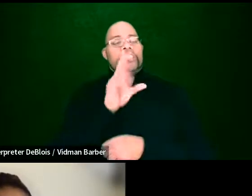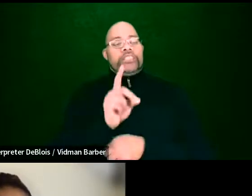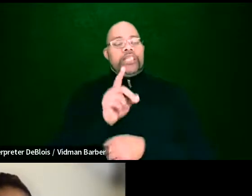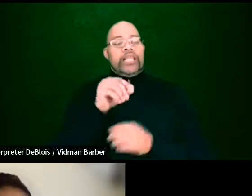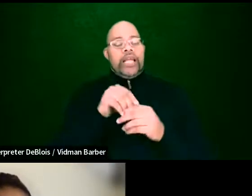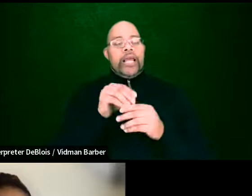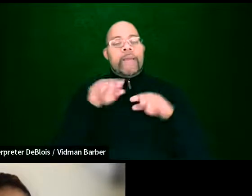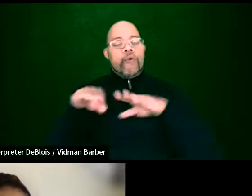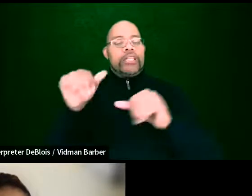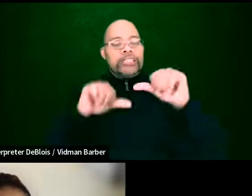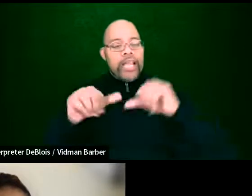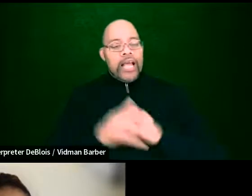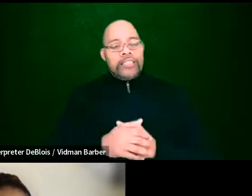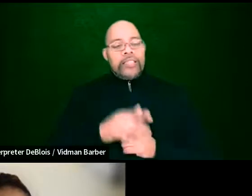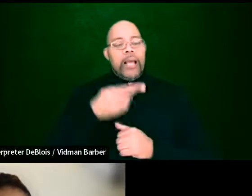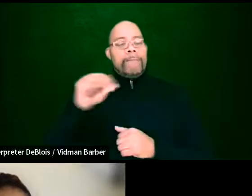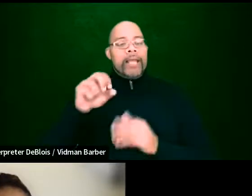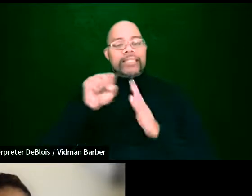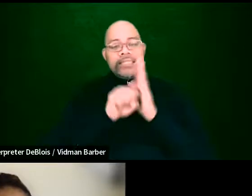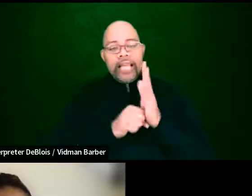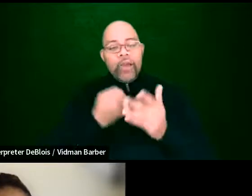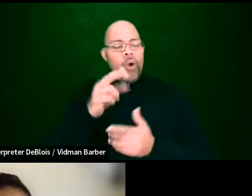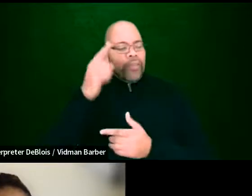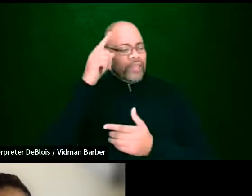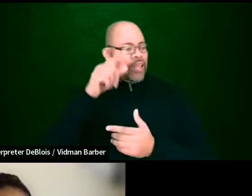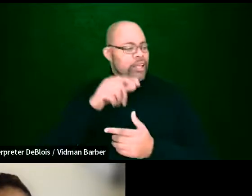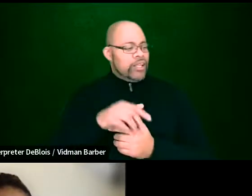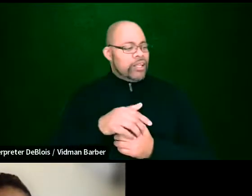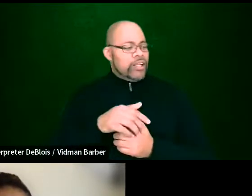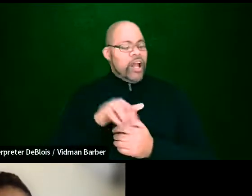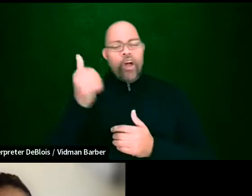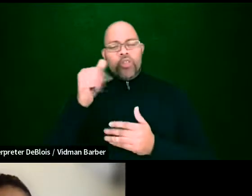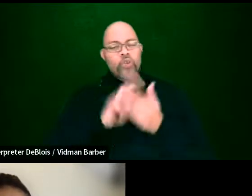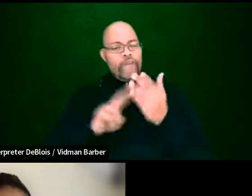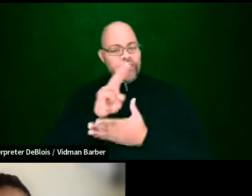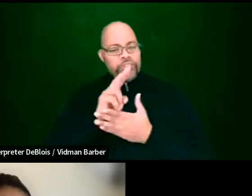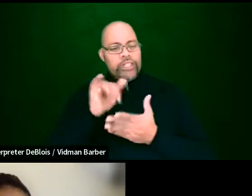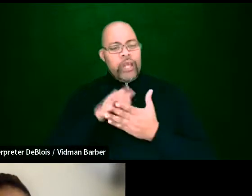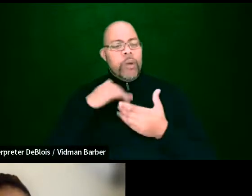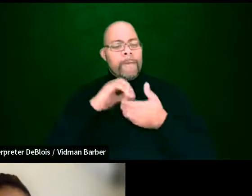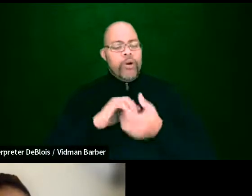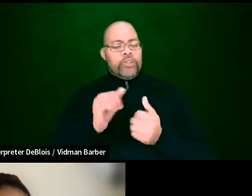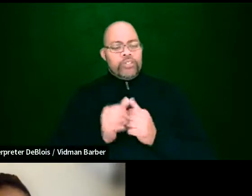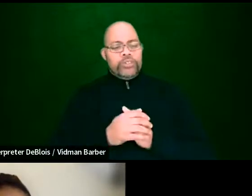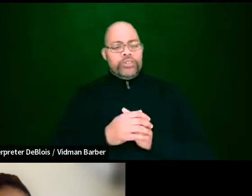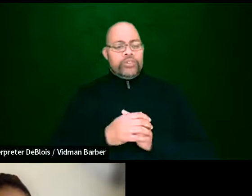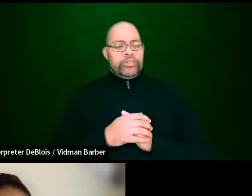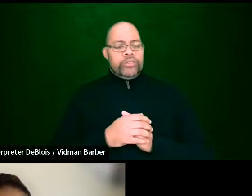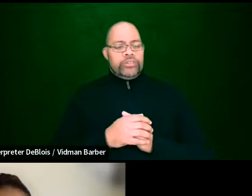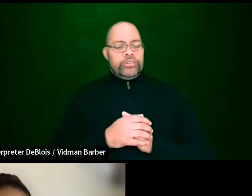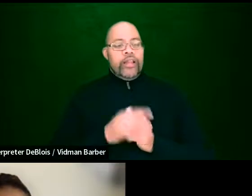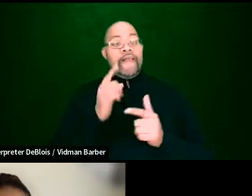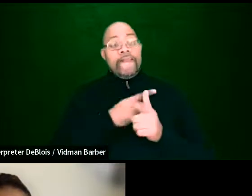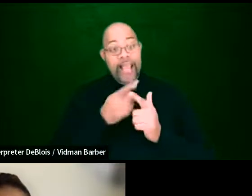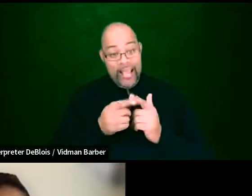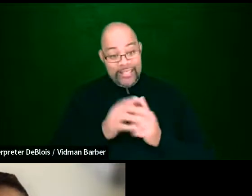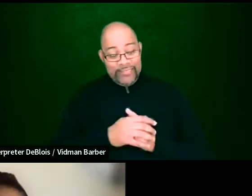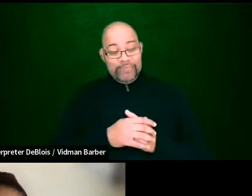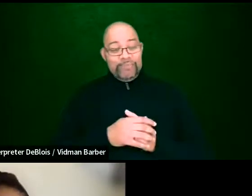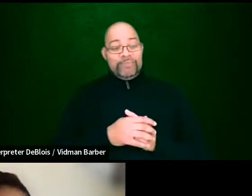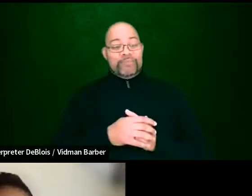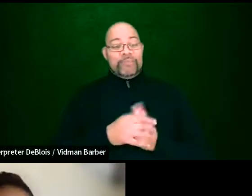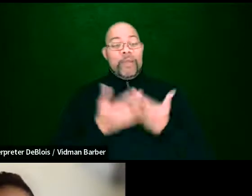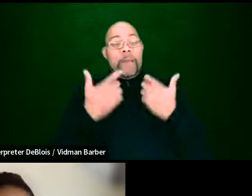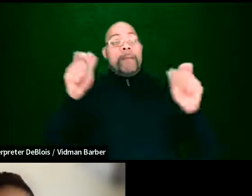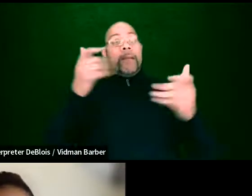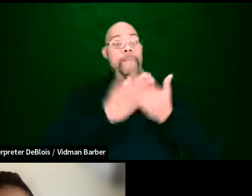marine science at Penn State, or I think UMCS is the other university that we partner with. And then the good